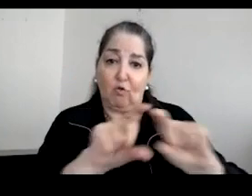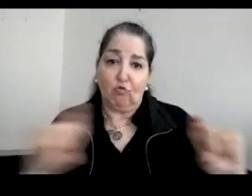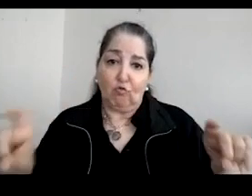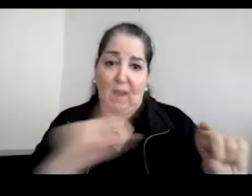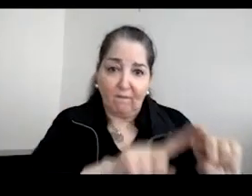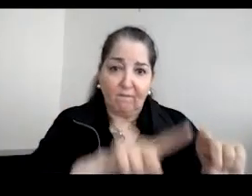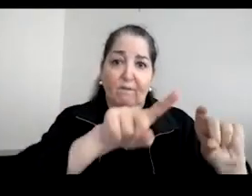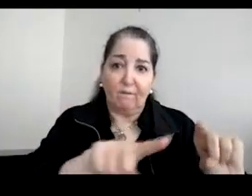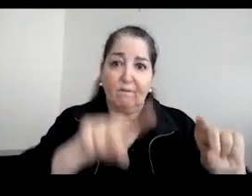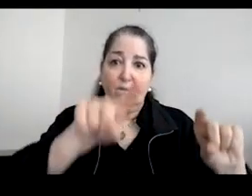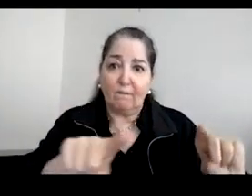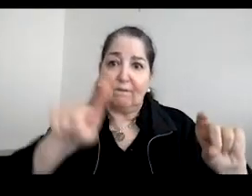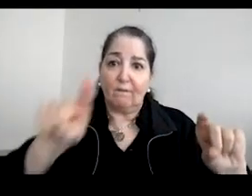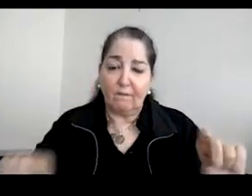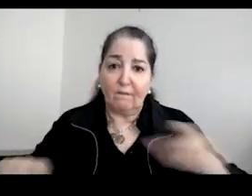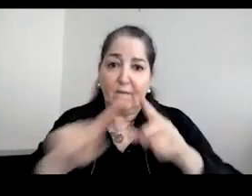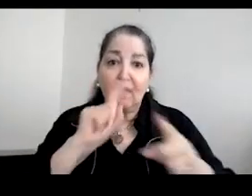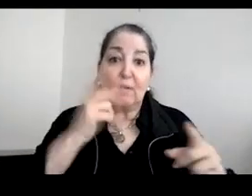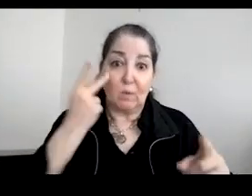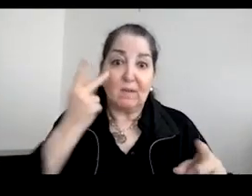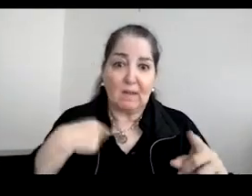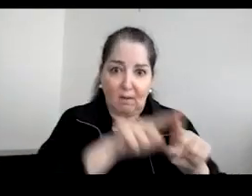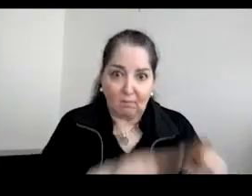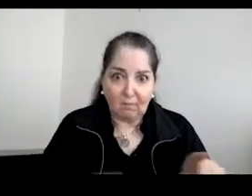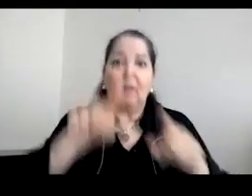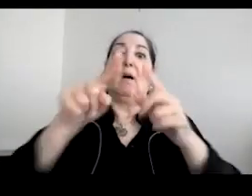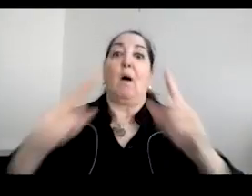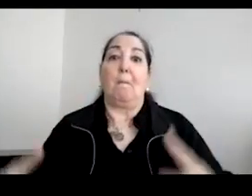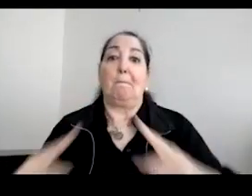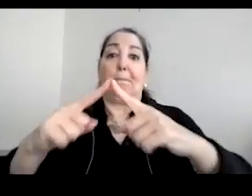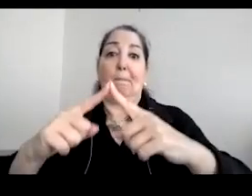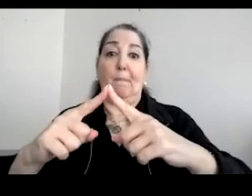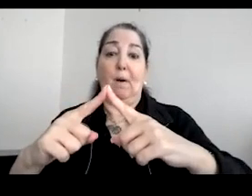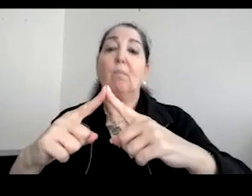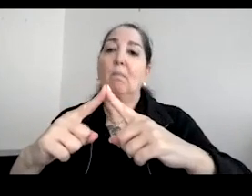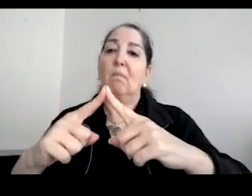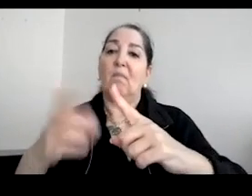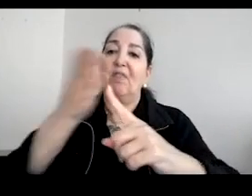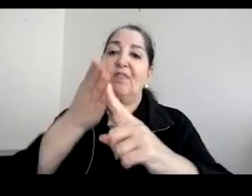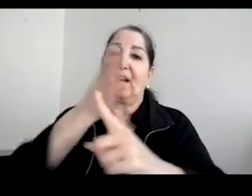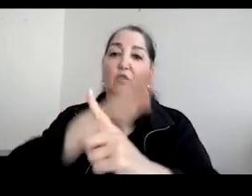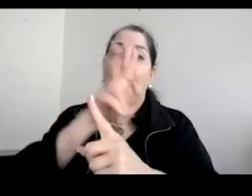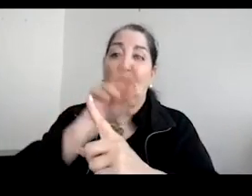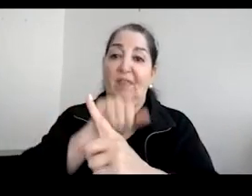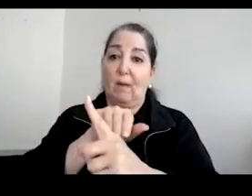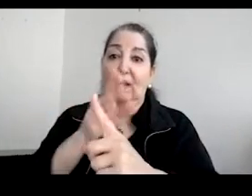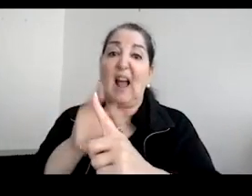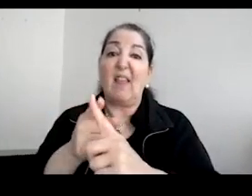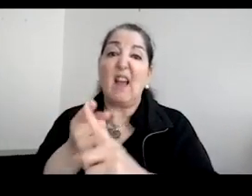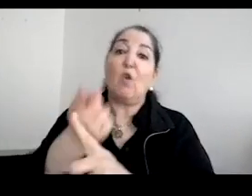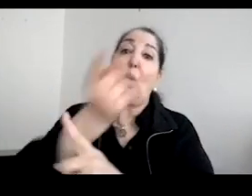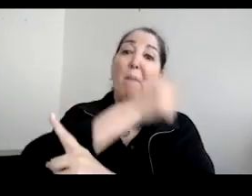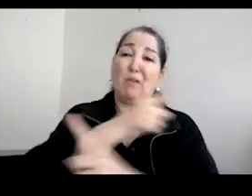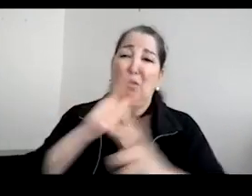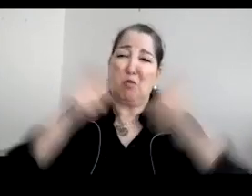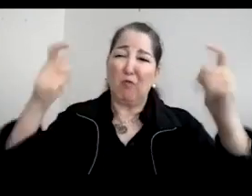of the Great Recession. Okay, you have to go back even further, almost to the Great Depression, where you find numbers that are even vaguely